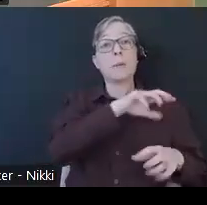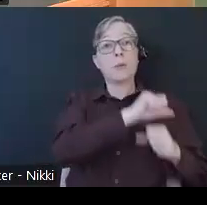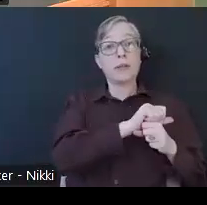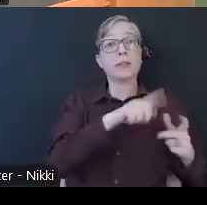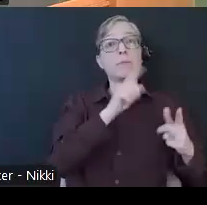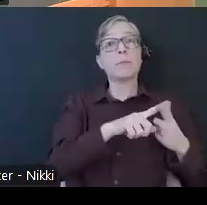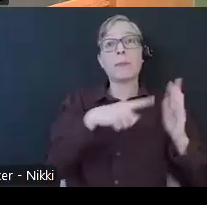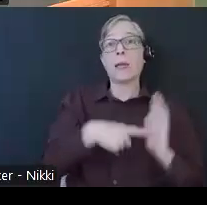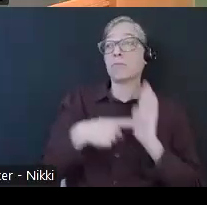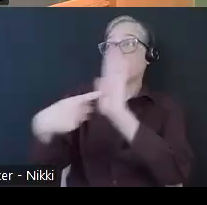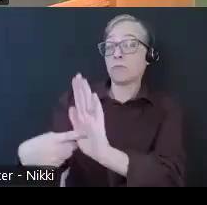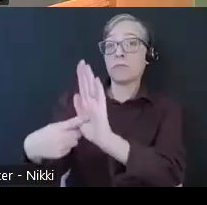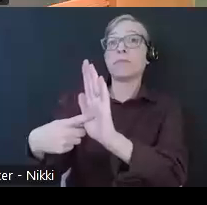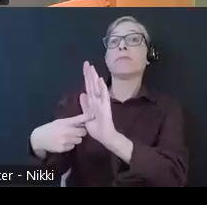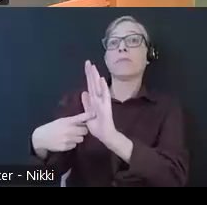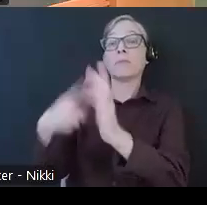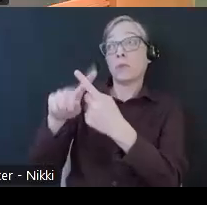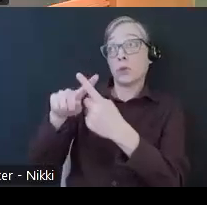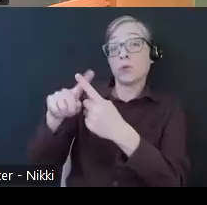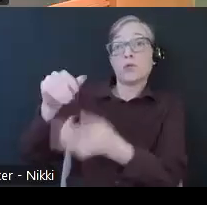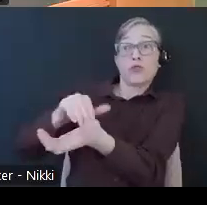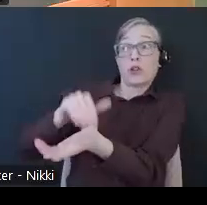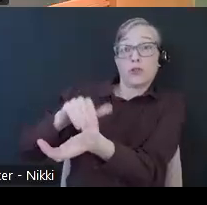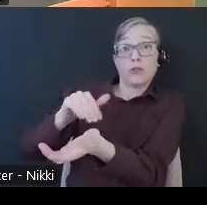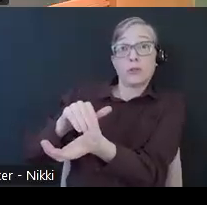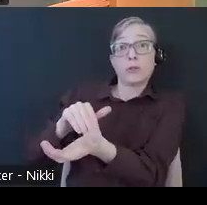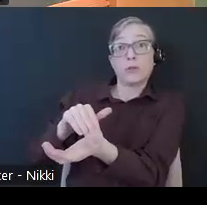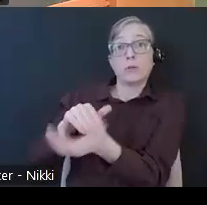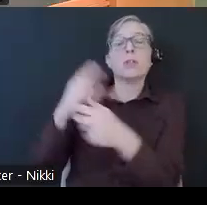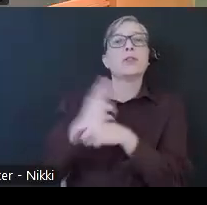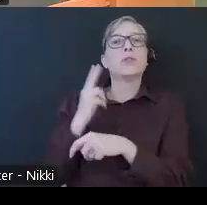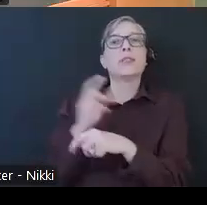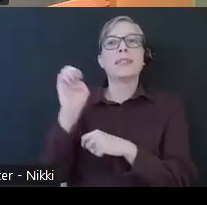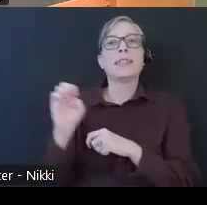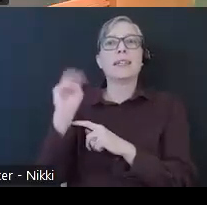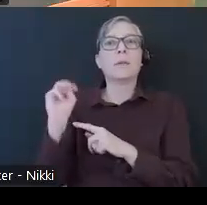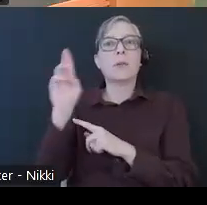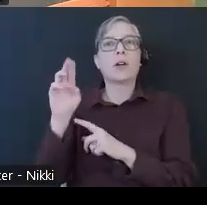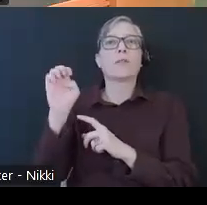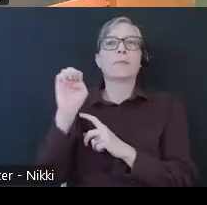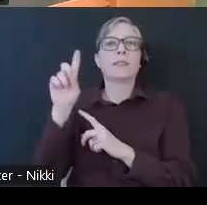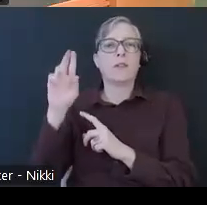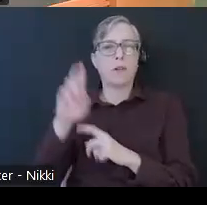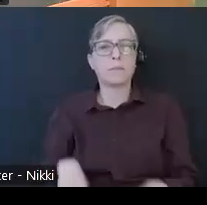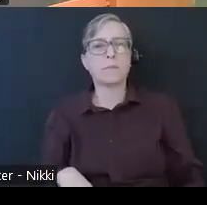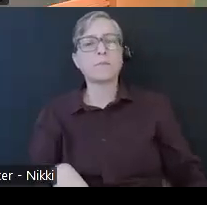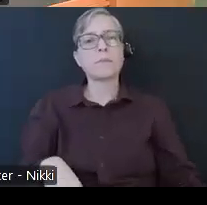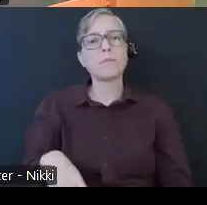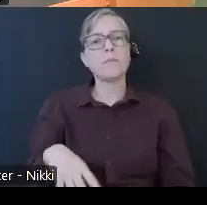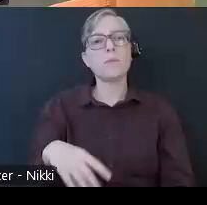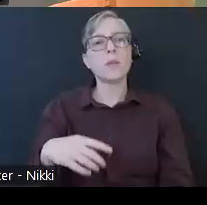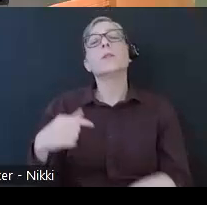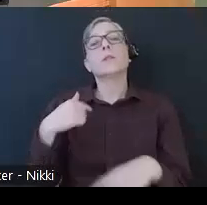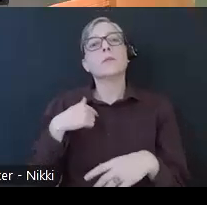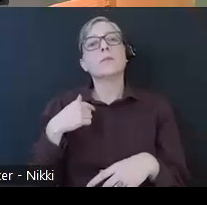care doctors, using the electronic health record, either with treatment advice or asking doctors to go to a website that we developed